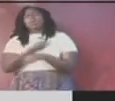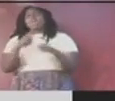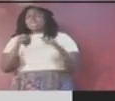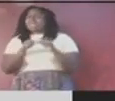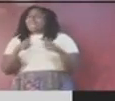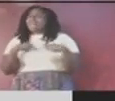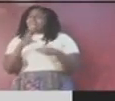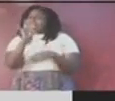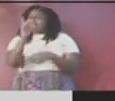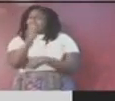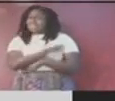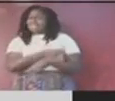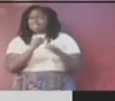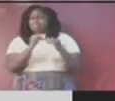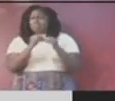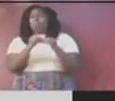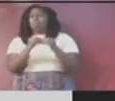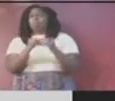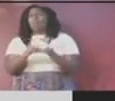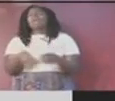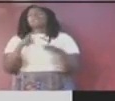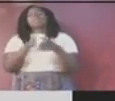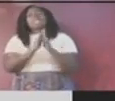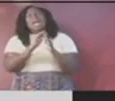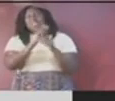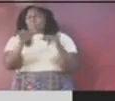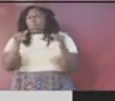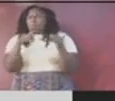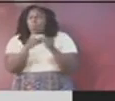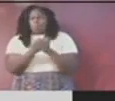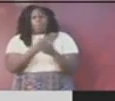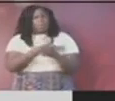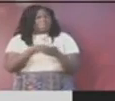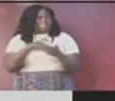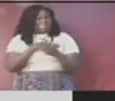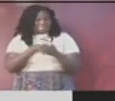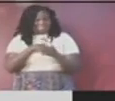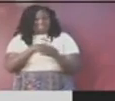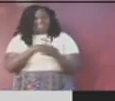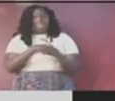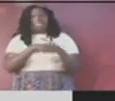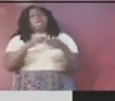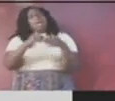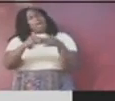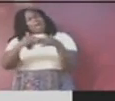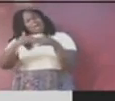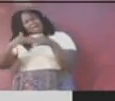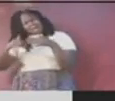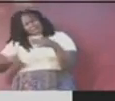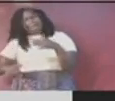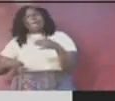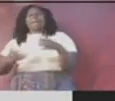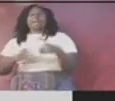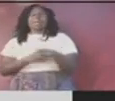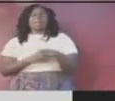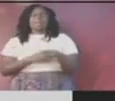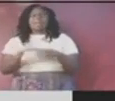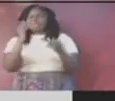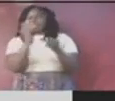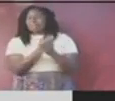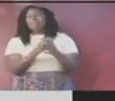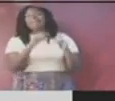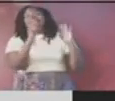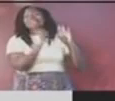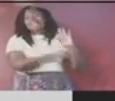asking everyone to cut back on the supply of or the demand for beds because we do have a limited supply. And